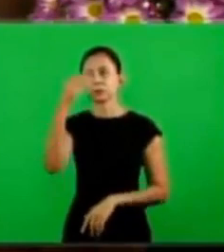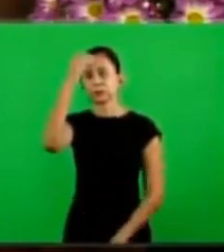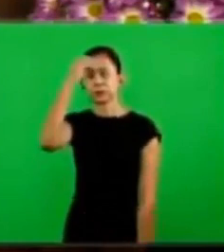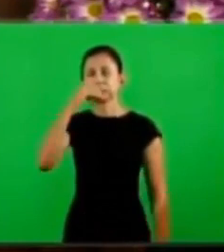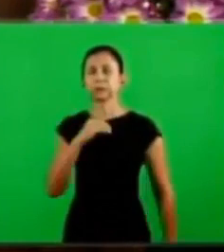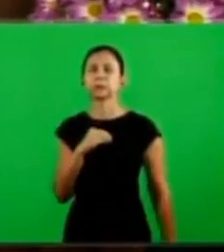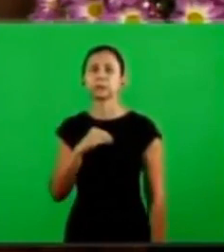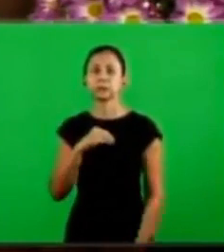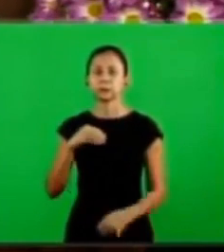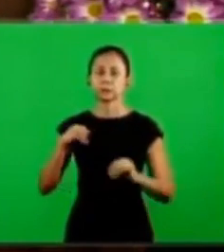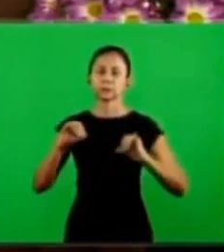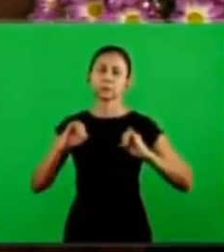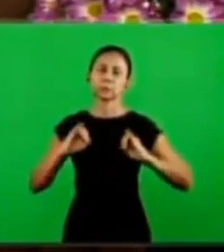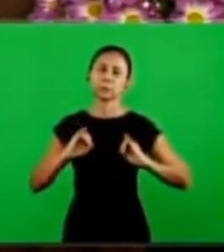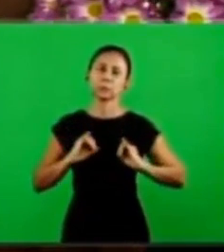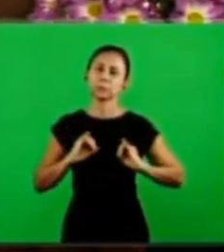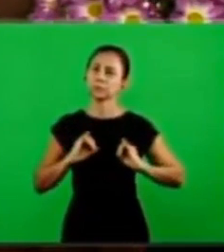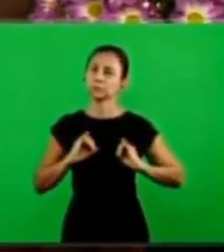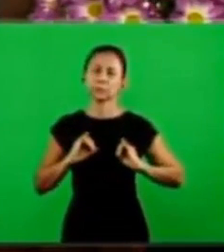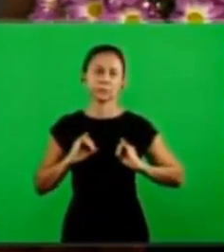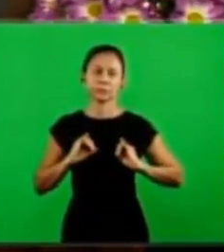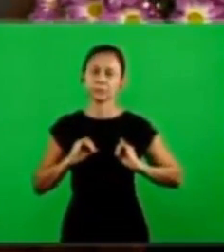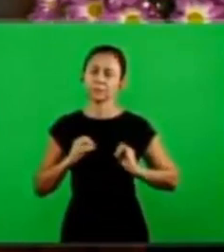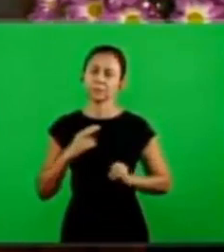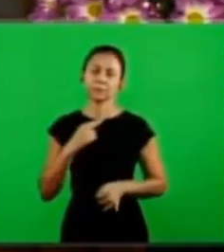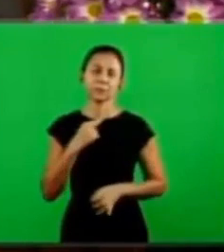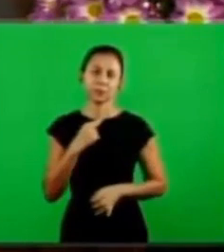In this way, we cannot stop.